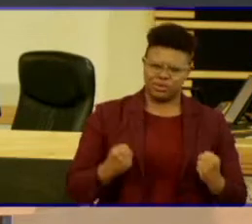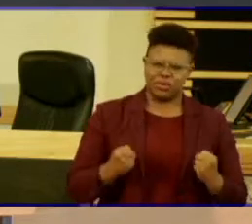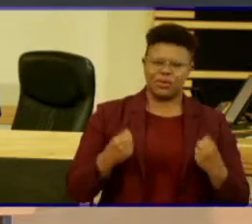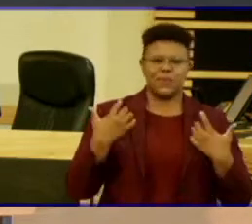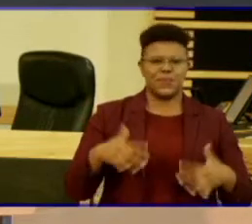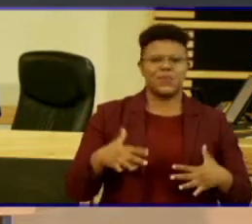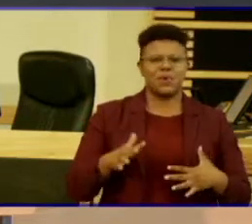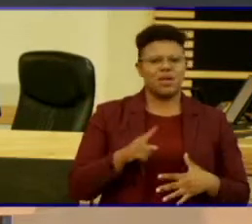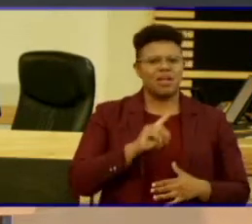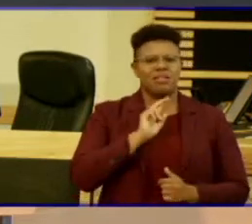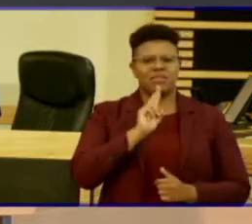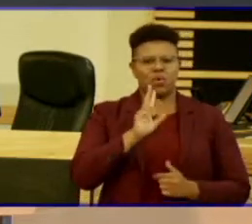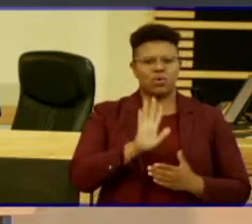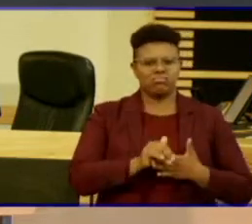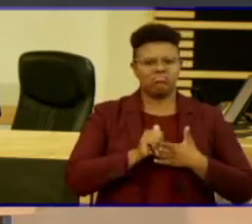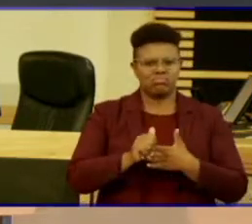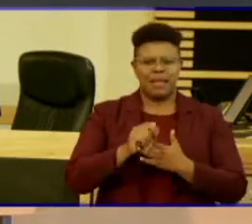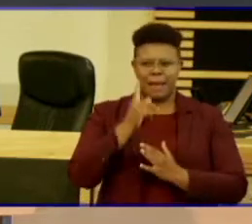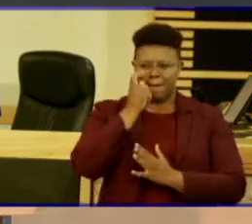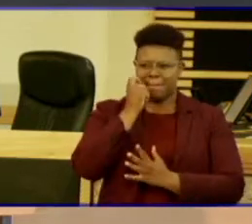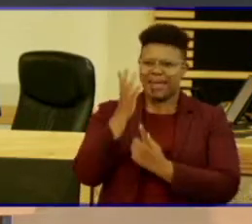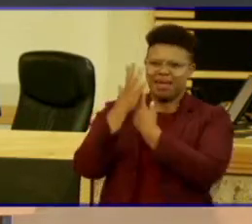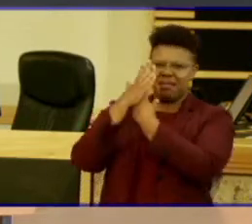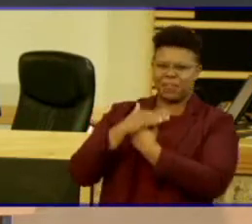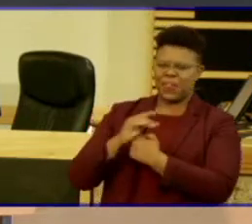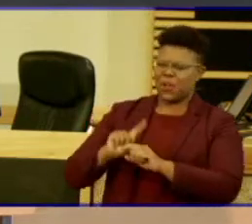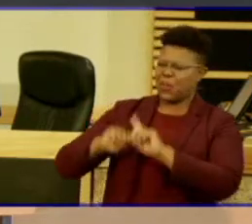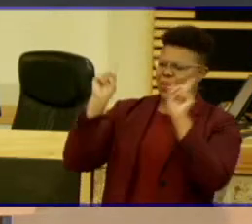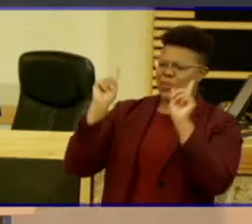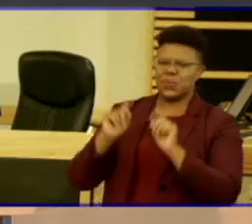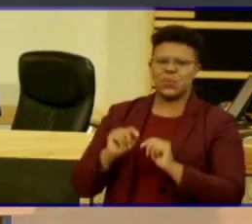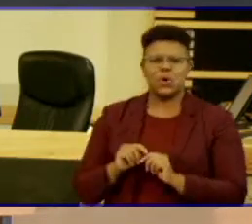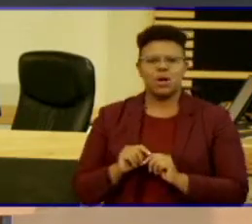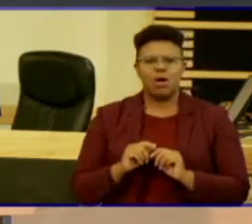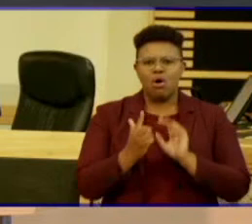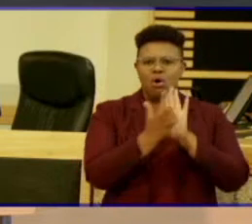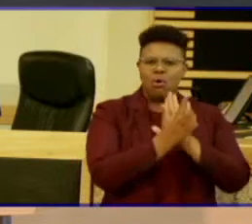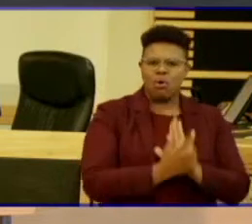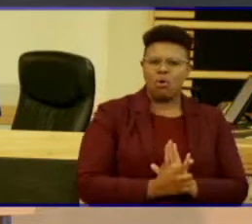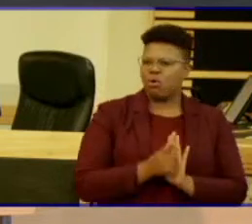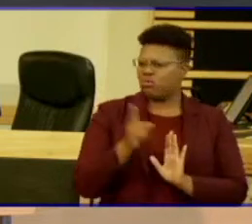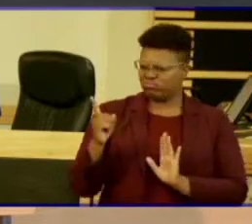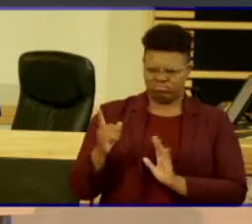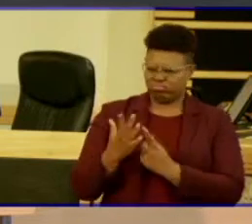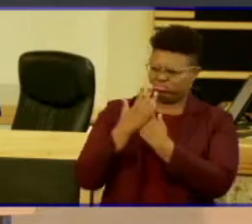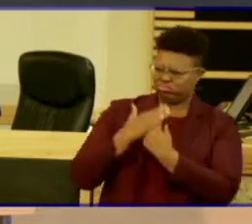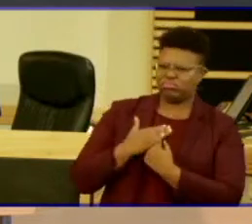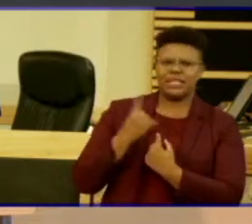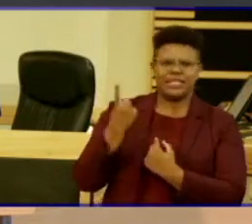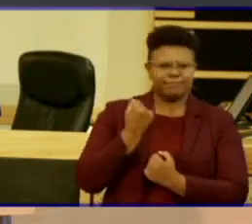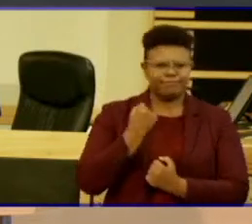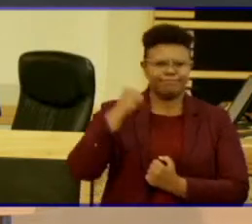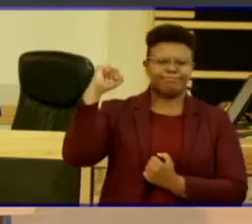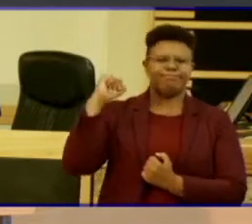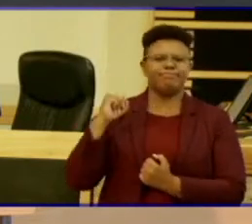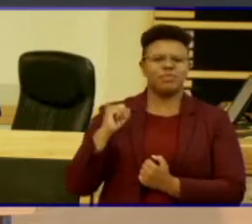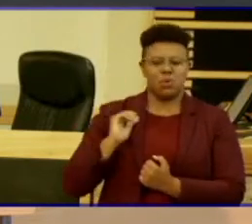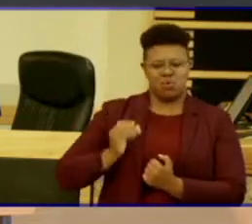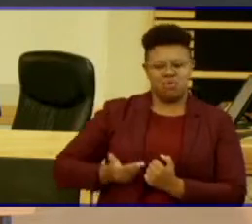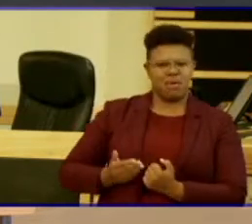leading voice against the patriarchal injustices and all laws that were discriminatory to